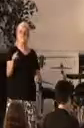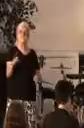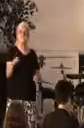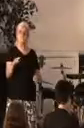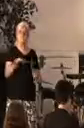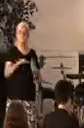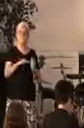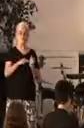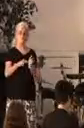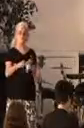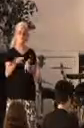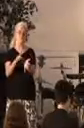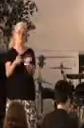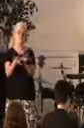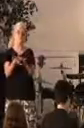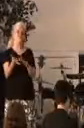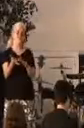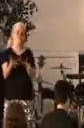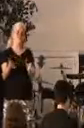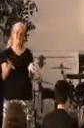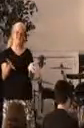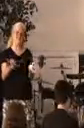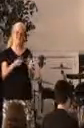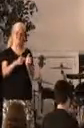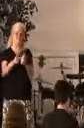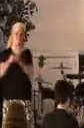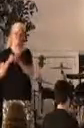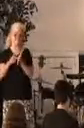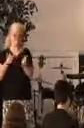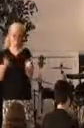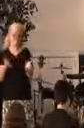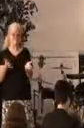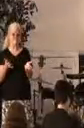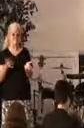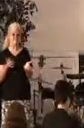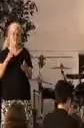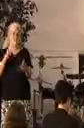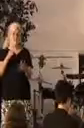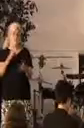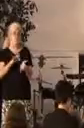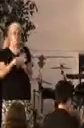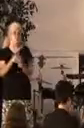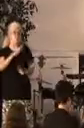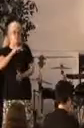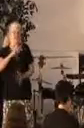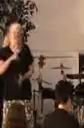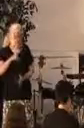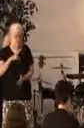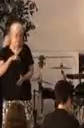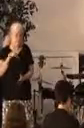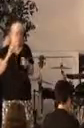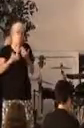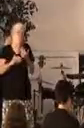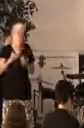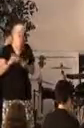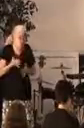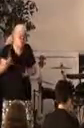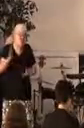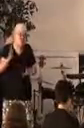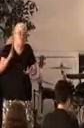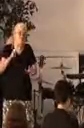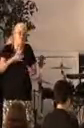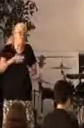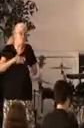Christ. We'll reflect the nature of Christ. That we will be gentle, that we will be